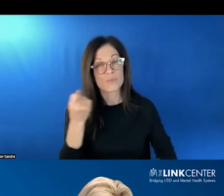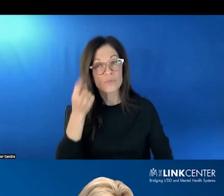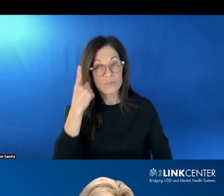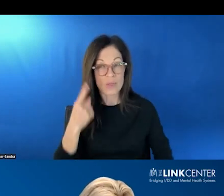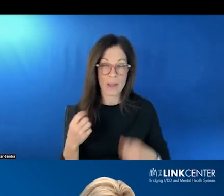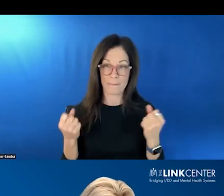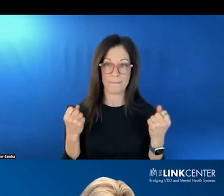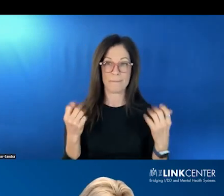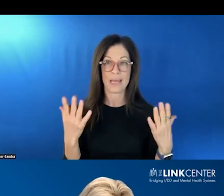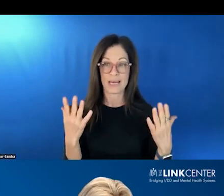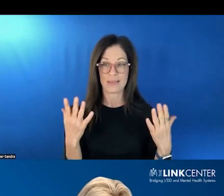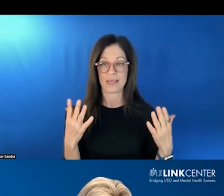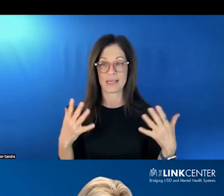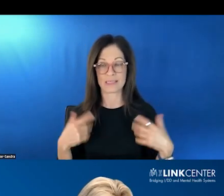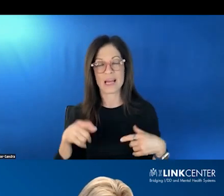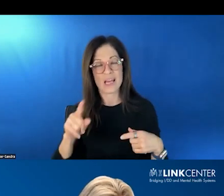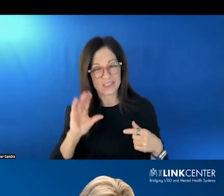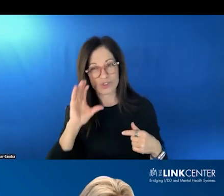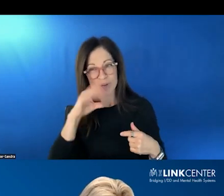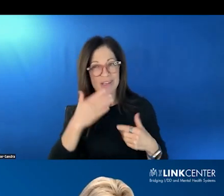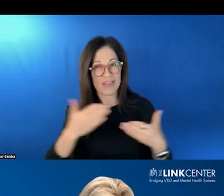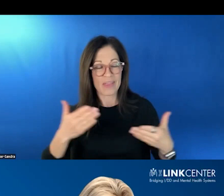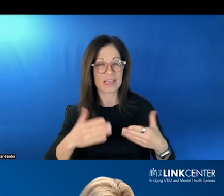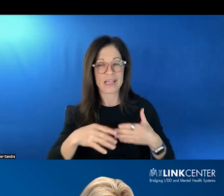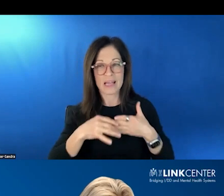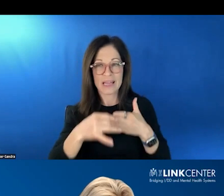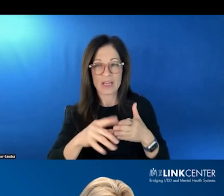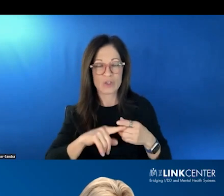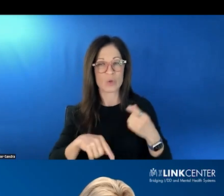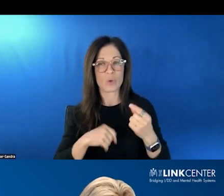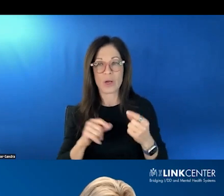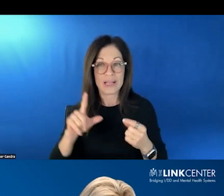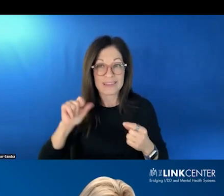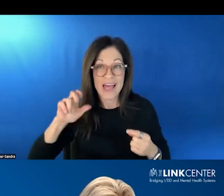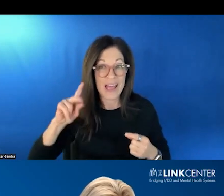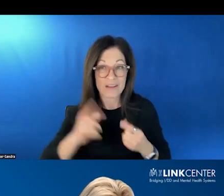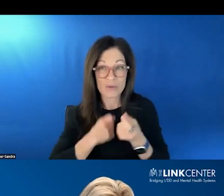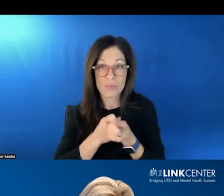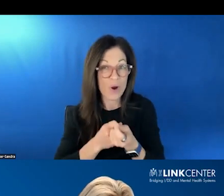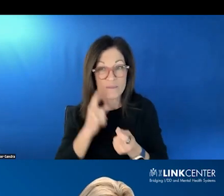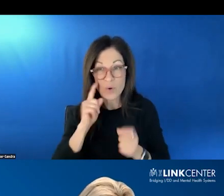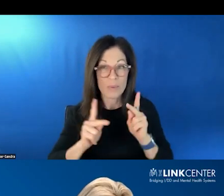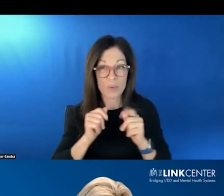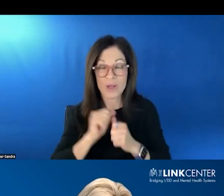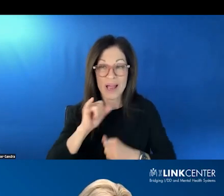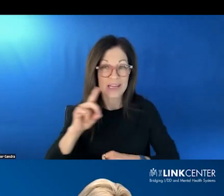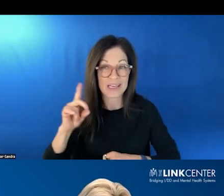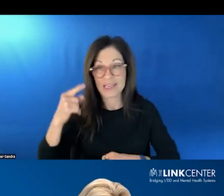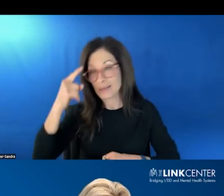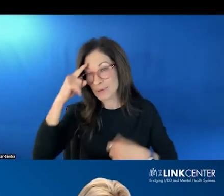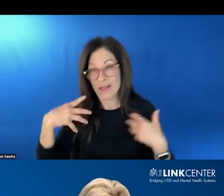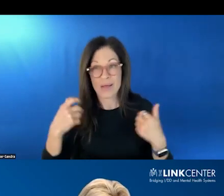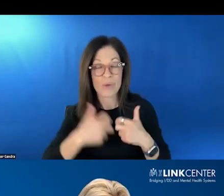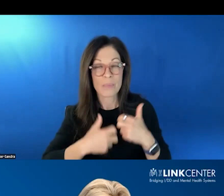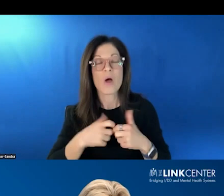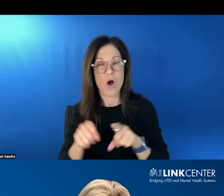the anachronisms that have led to the lack of support for individuals with IDD and mental health supports have also contributed to a